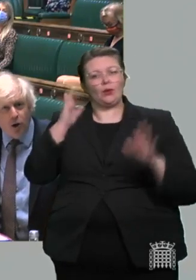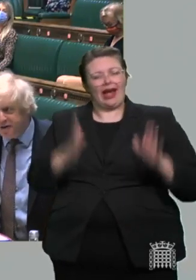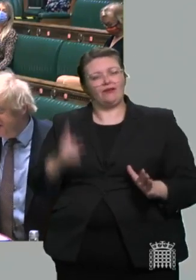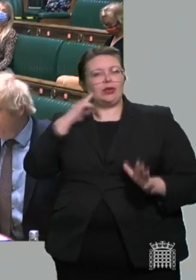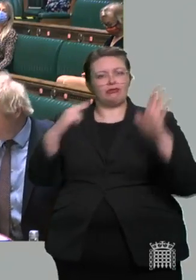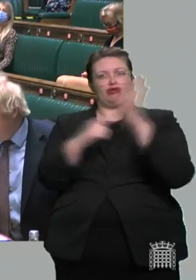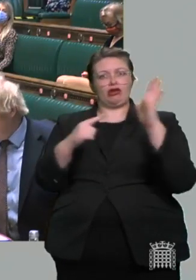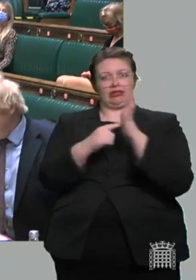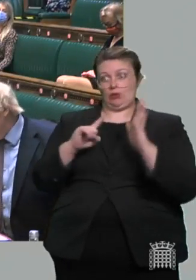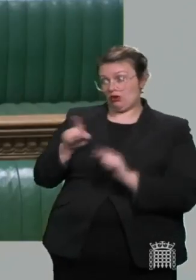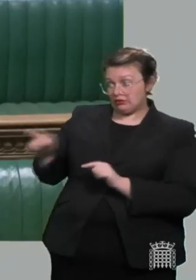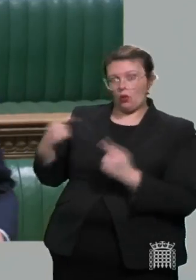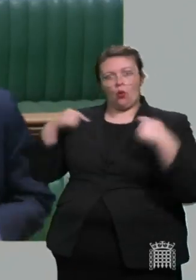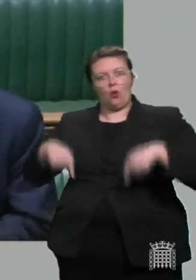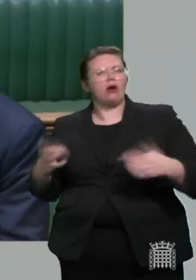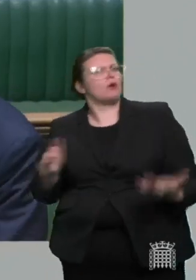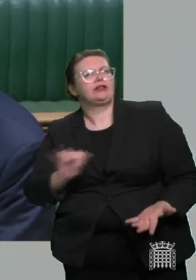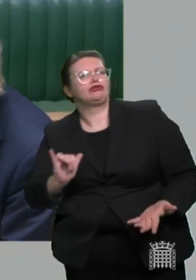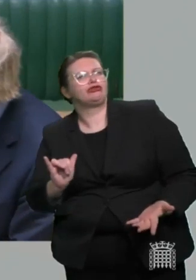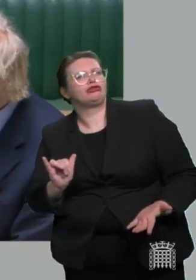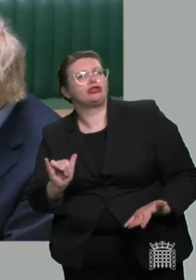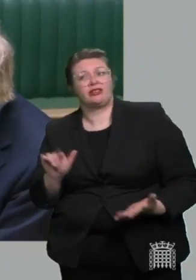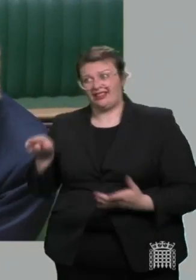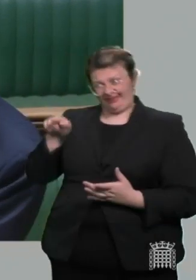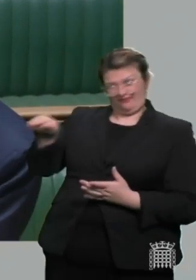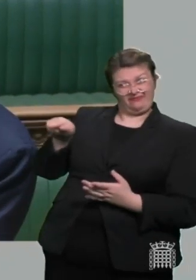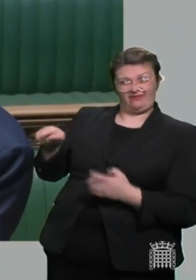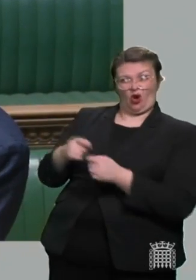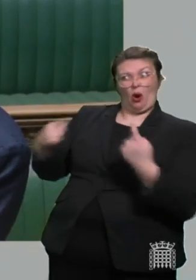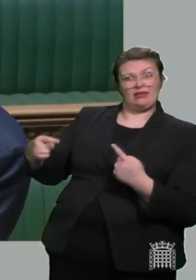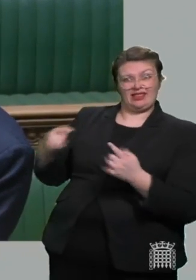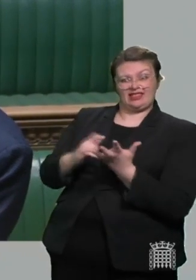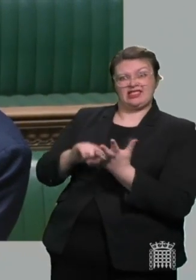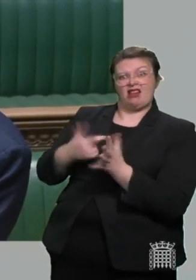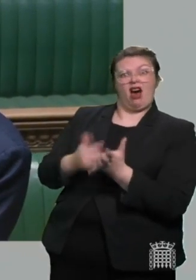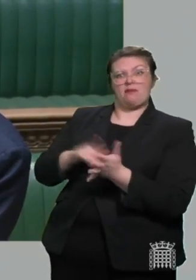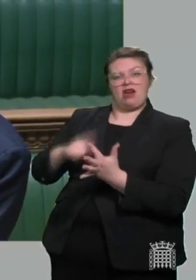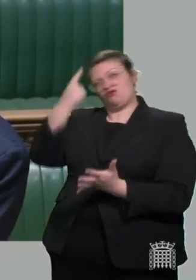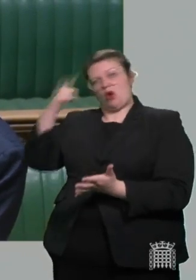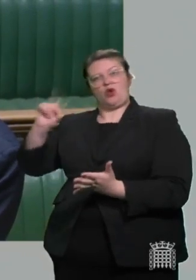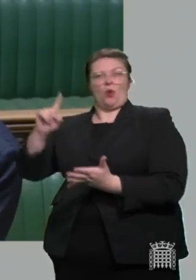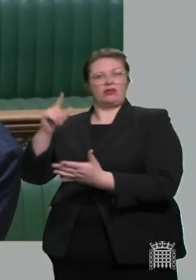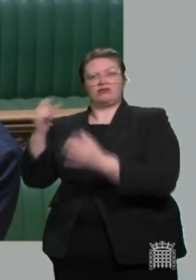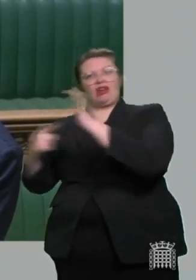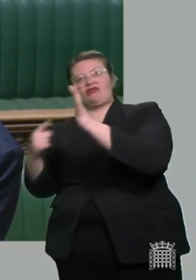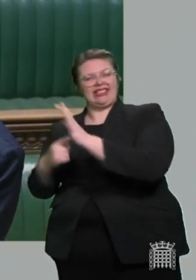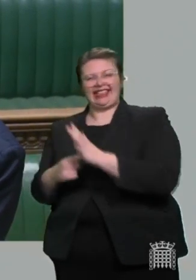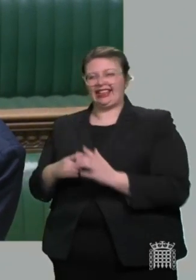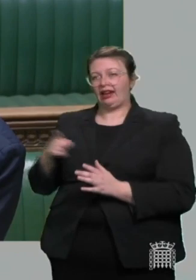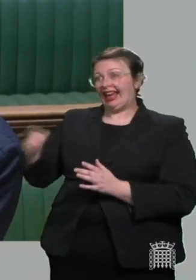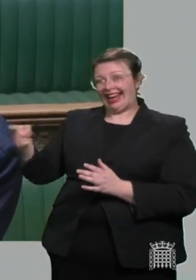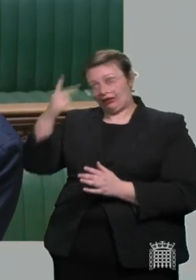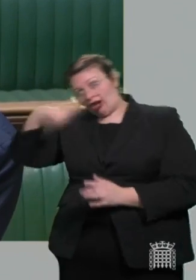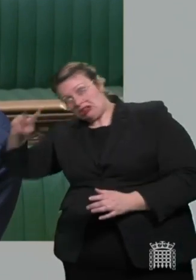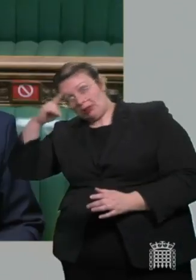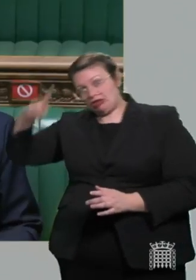priorities right. He can't work out, Mr Speaker, what his priorities are. One minute, he's backing us on the roadmap. The next